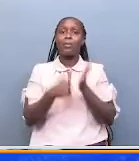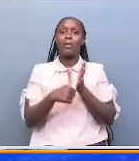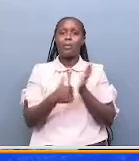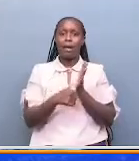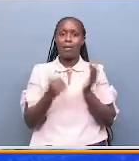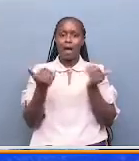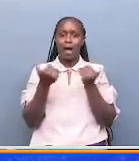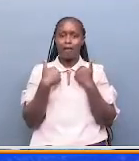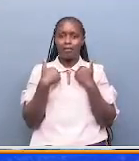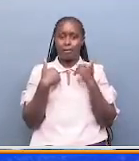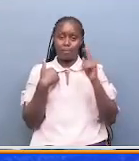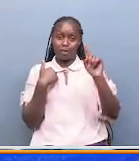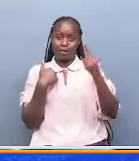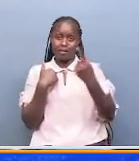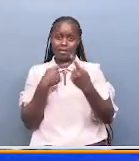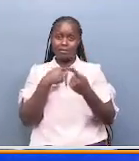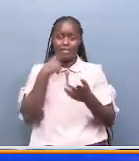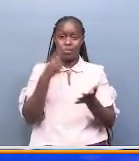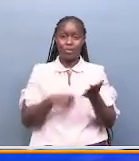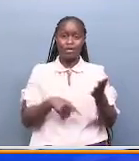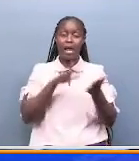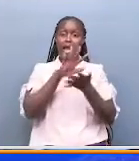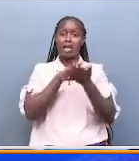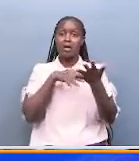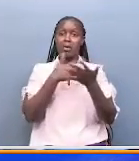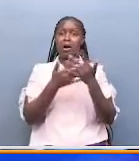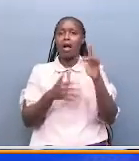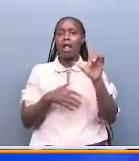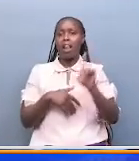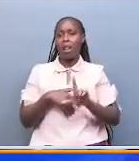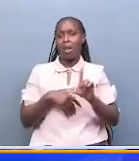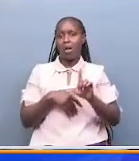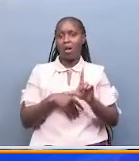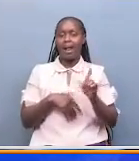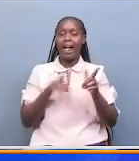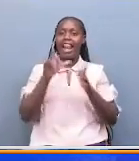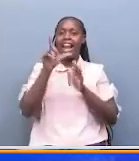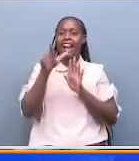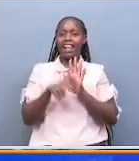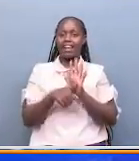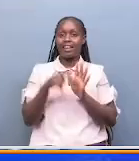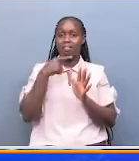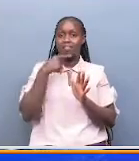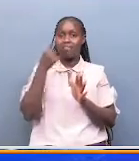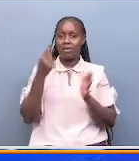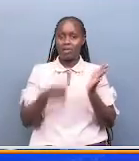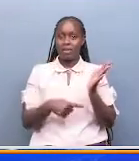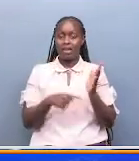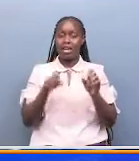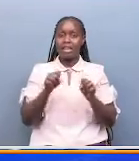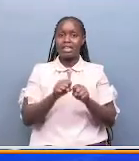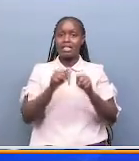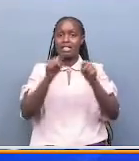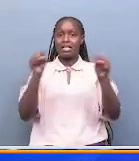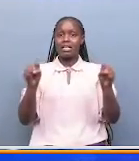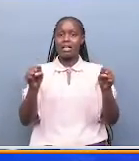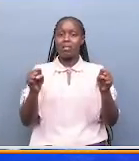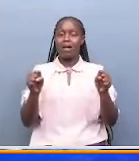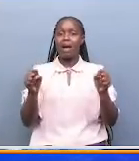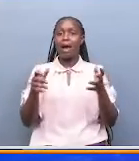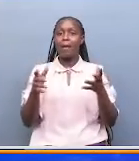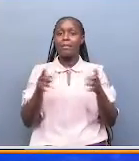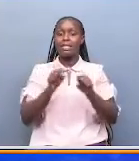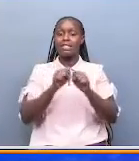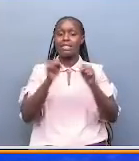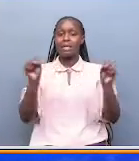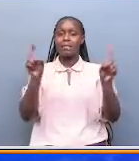First we were told that the network was low, and later on we were told that the system was still not low, it was still very